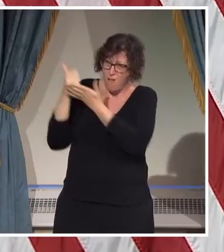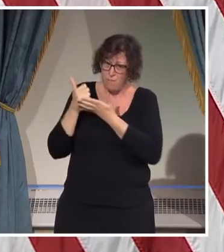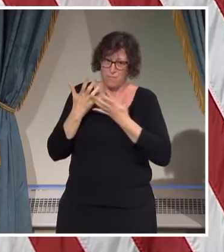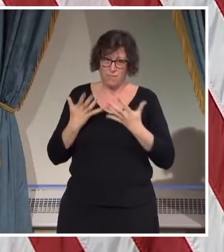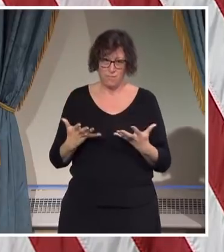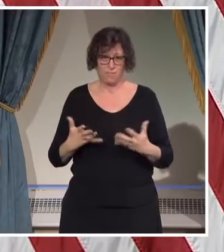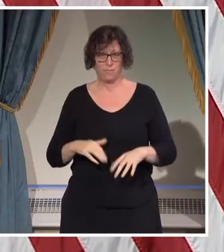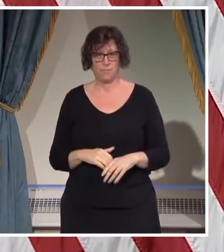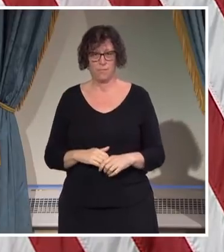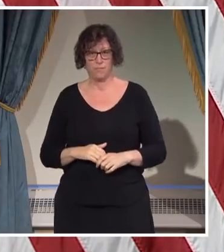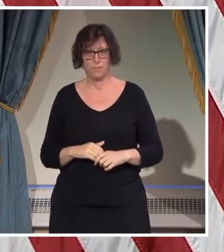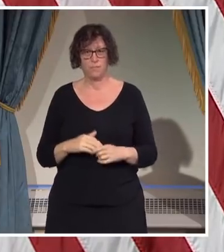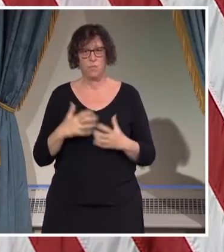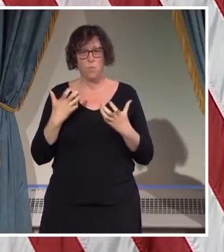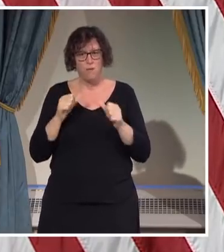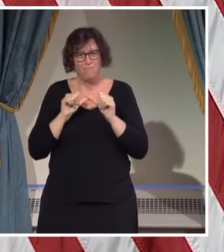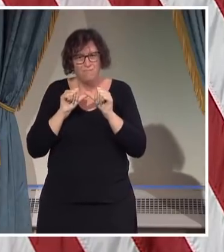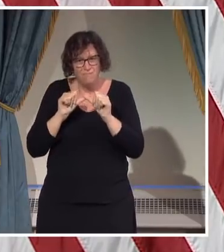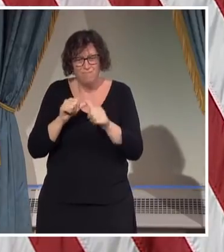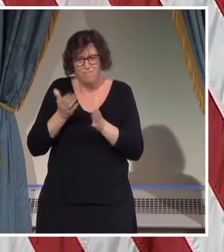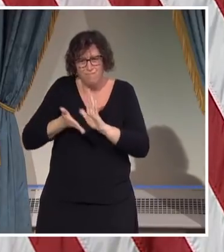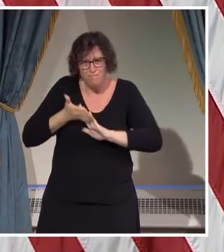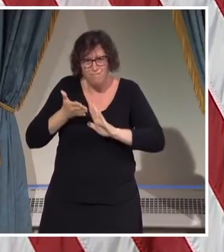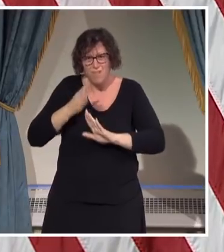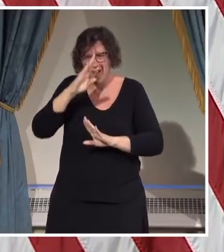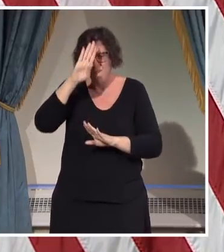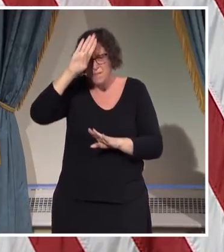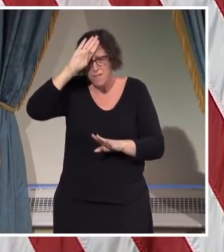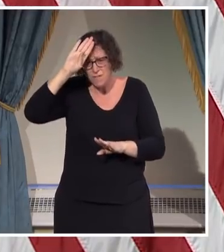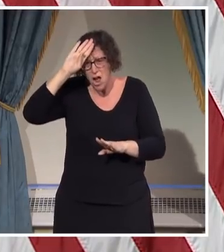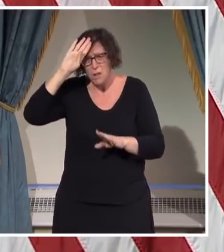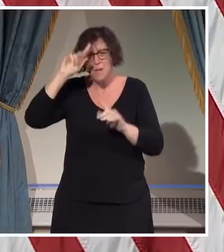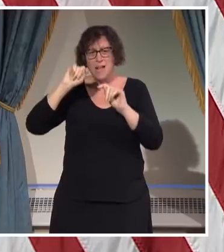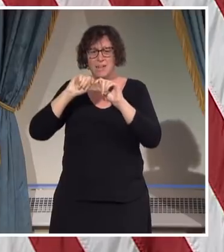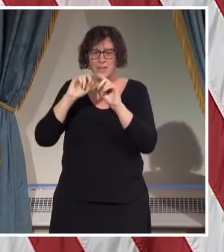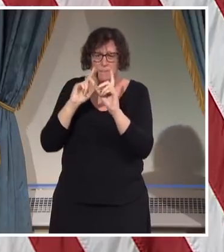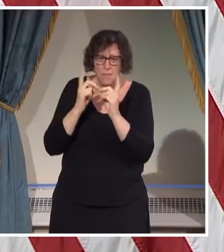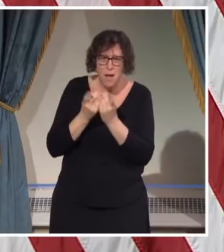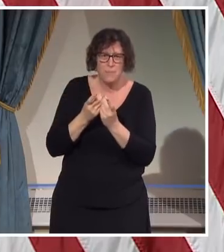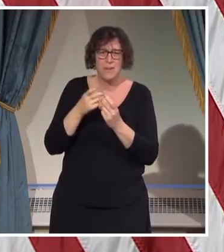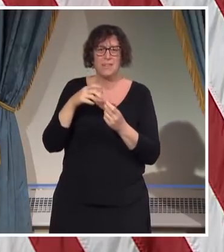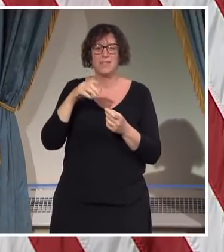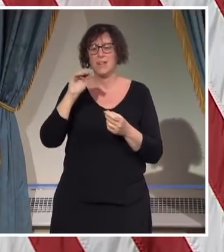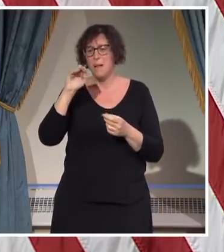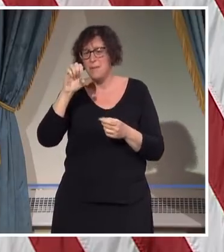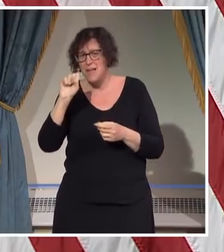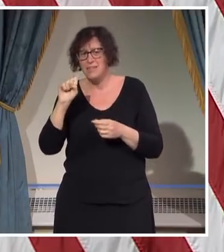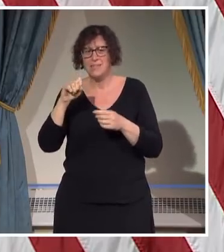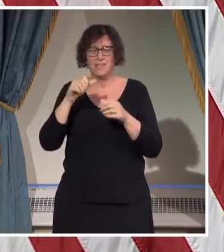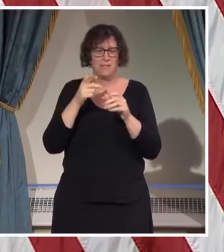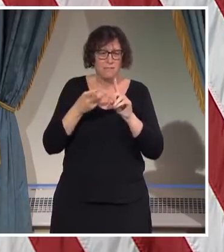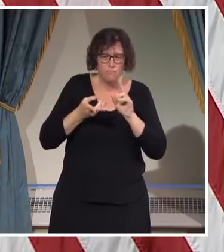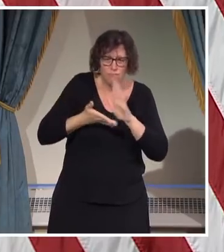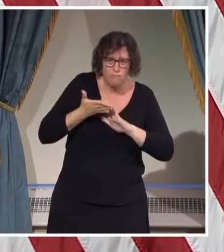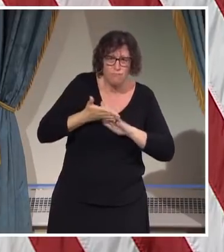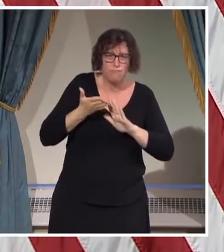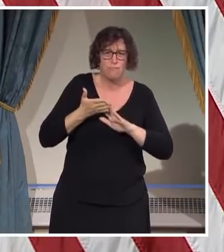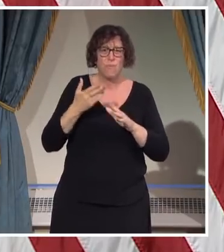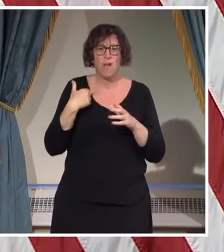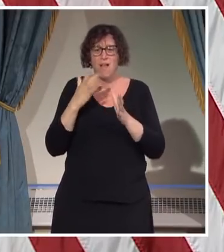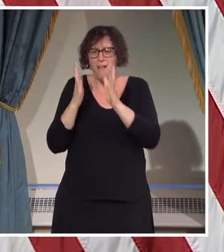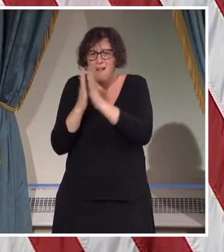our fire department doing what it does every day, but, fire EMS doing what they would have to do on a higher level in this